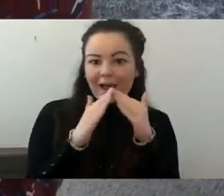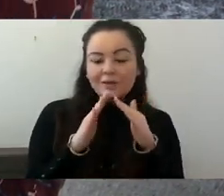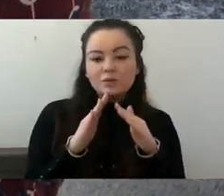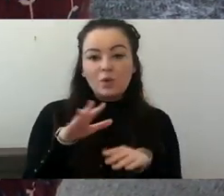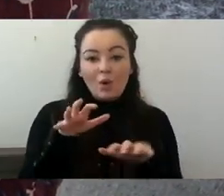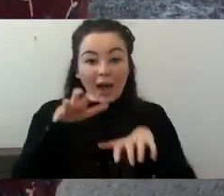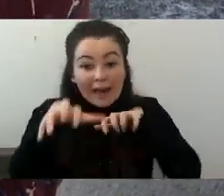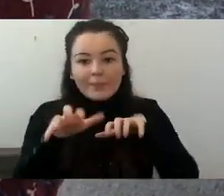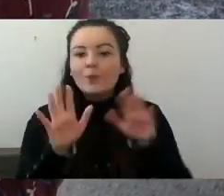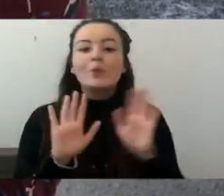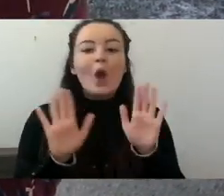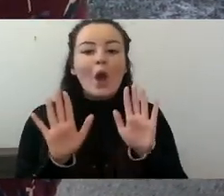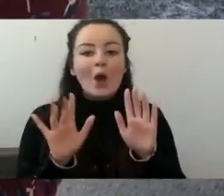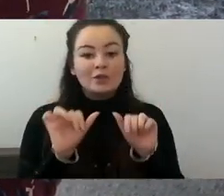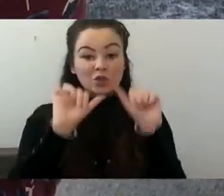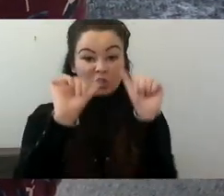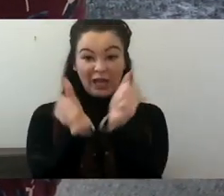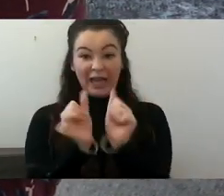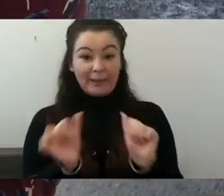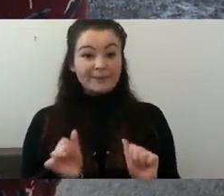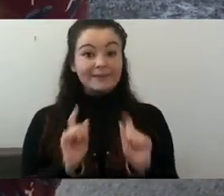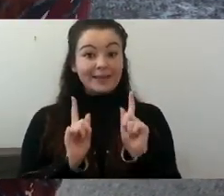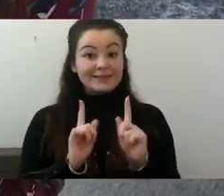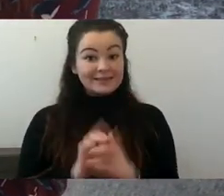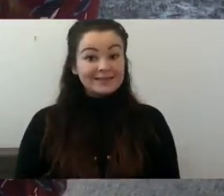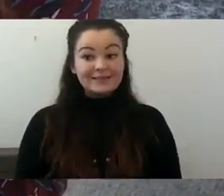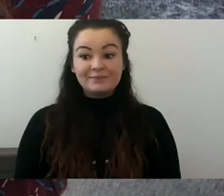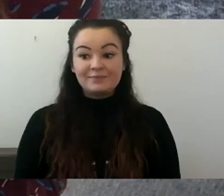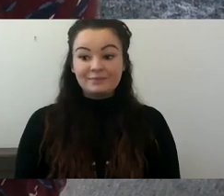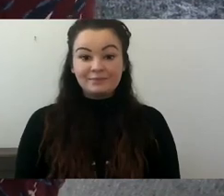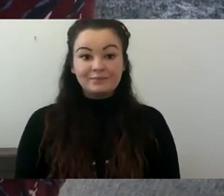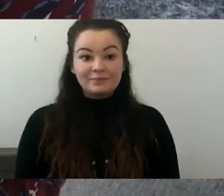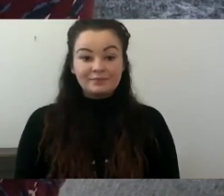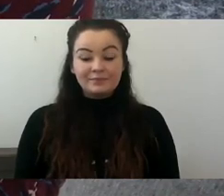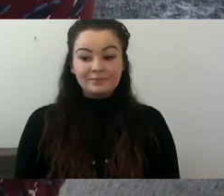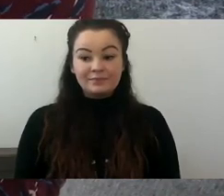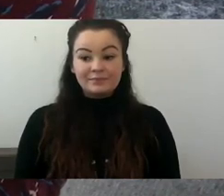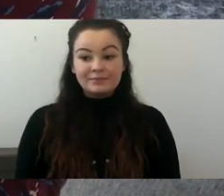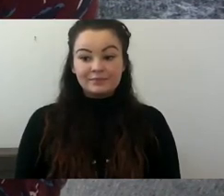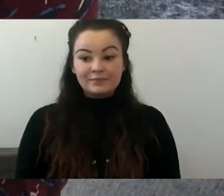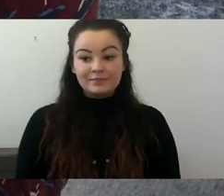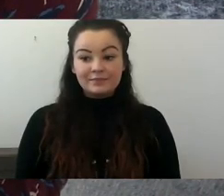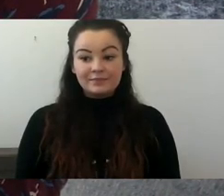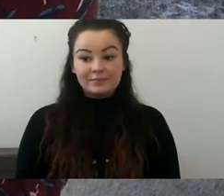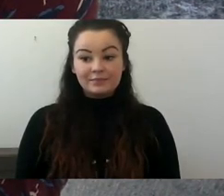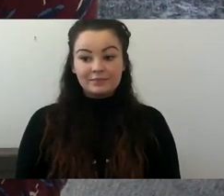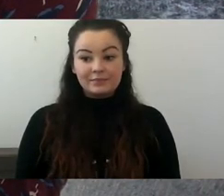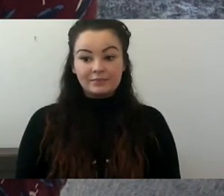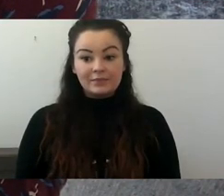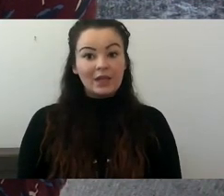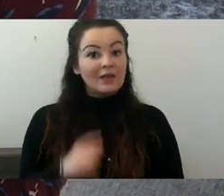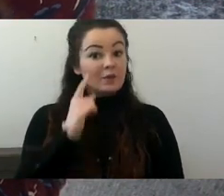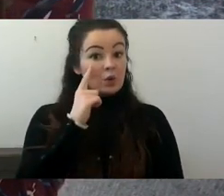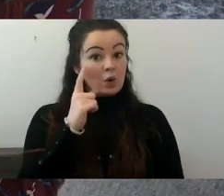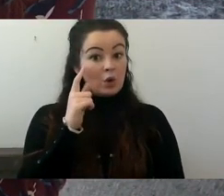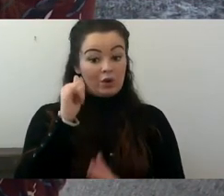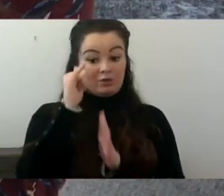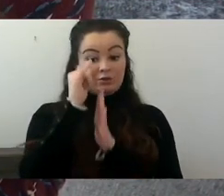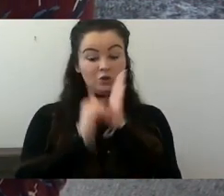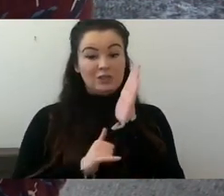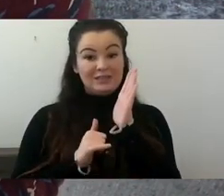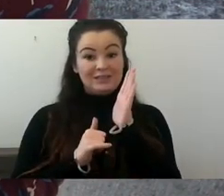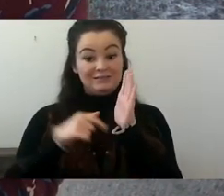or a house or an animal, it's just shapes. And I'm going to put, if you look at the